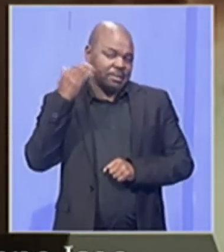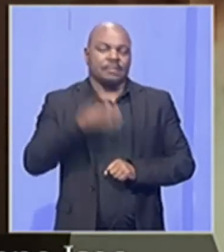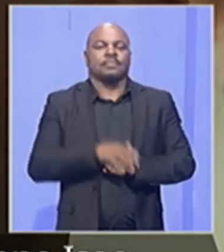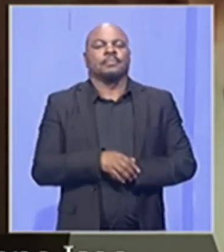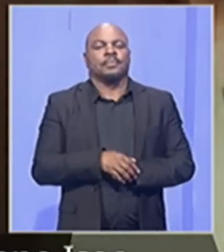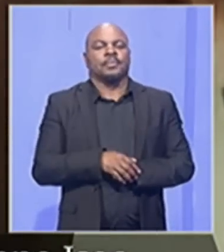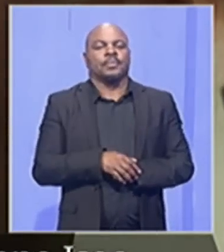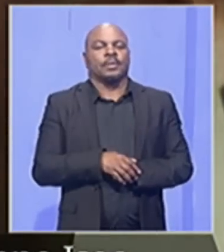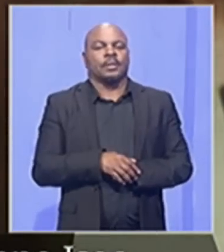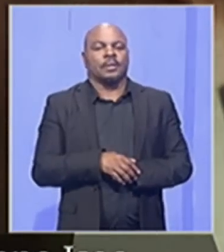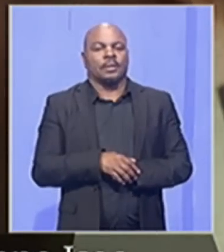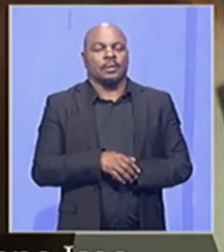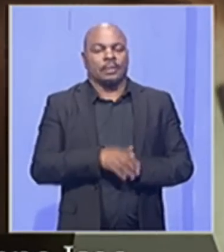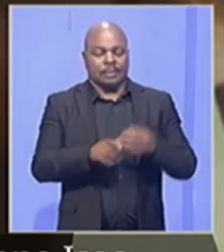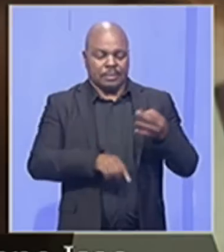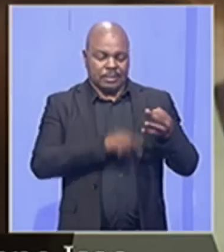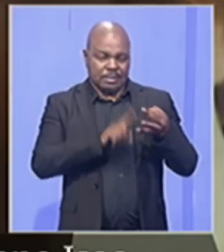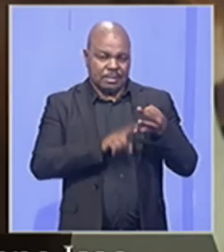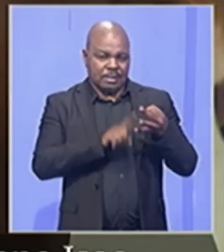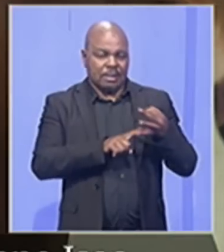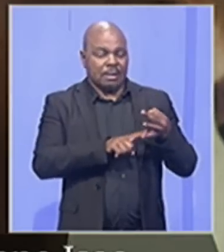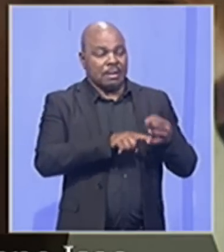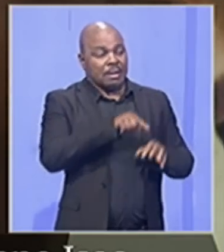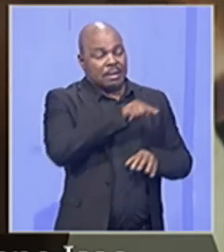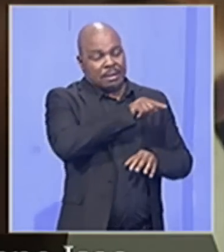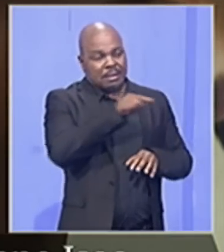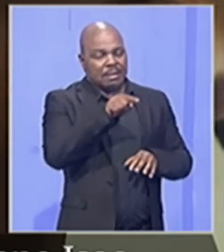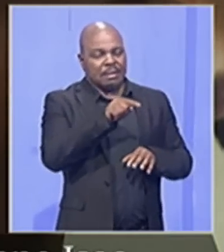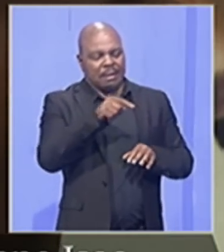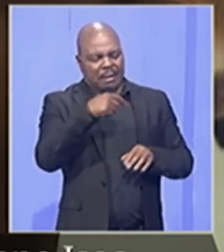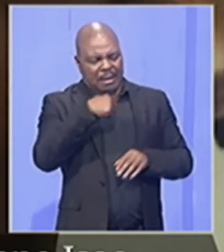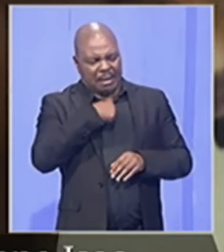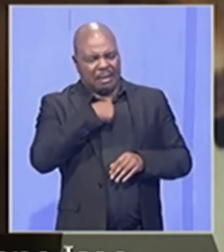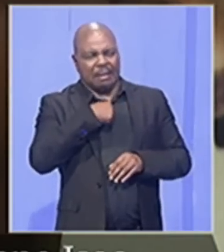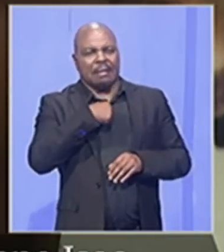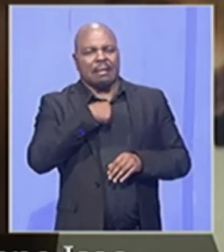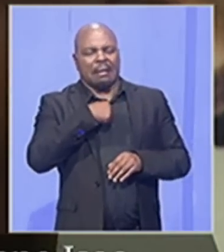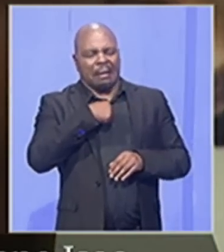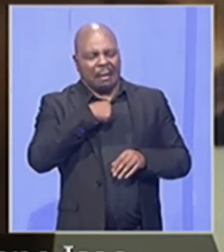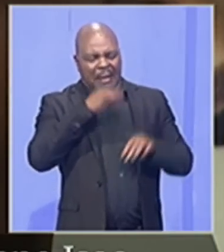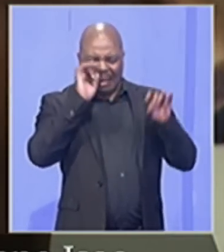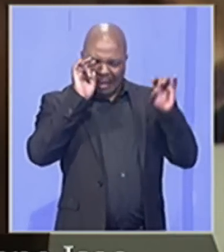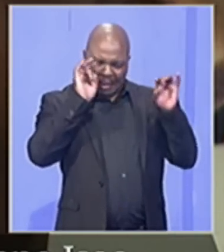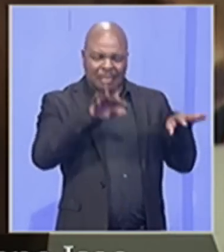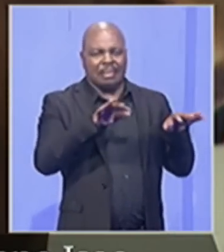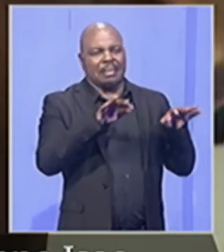alcohol. Letlho le ne ke na le lone because of